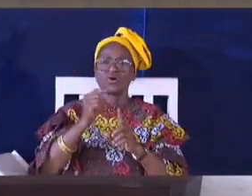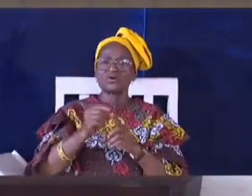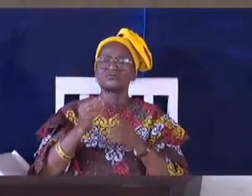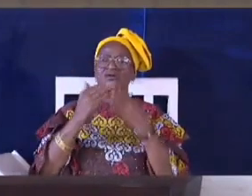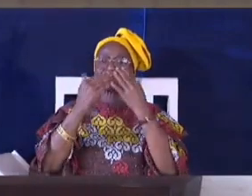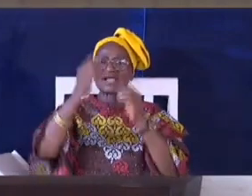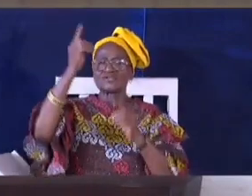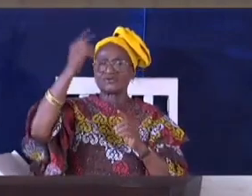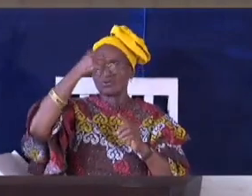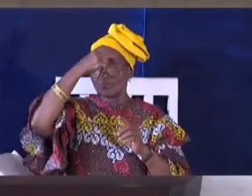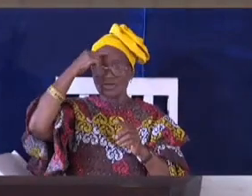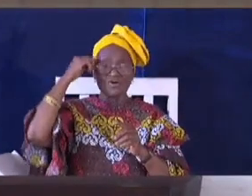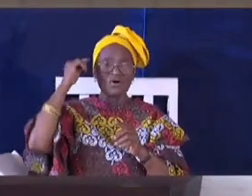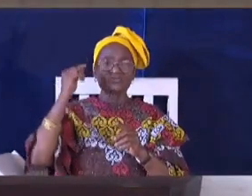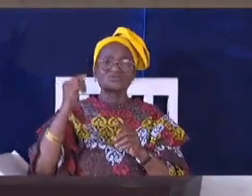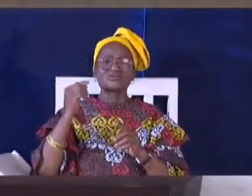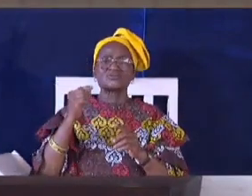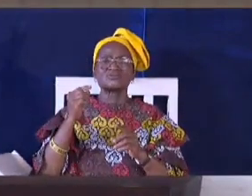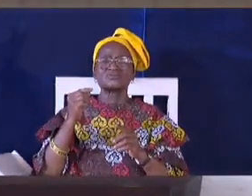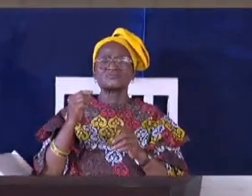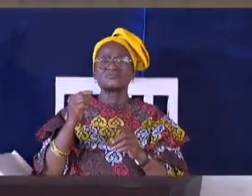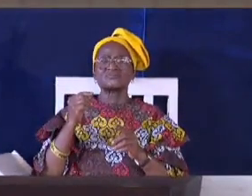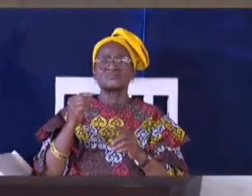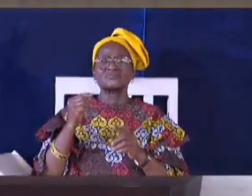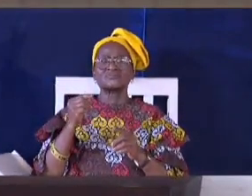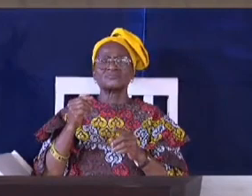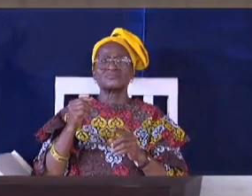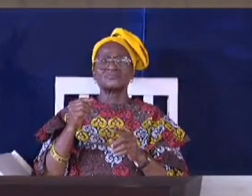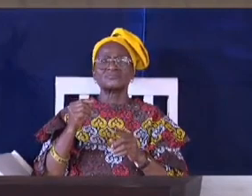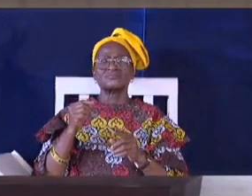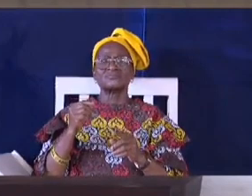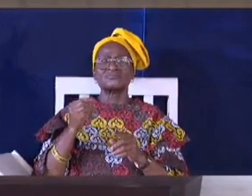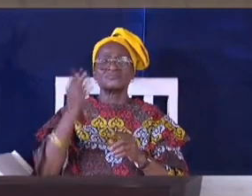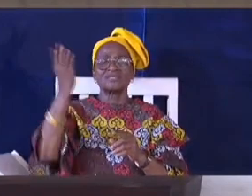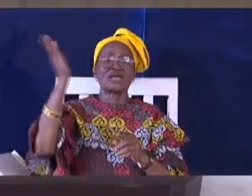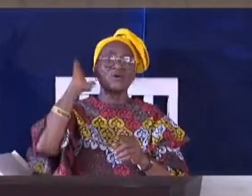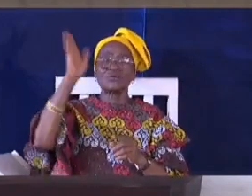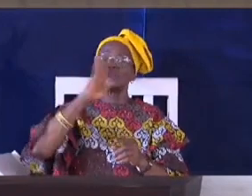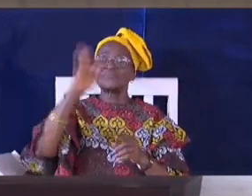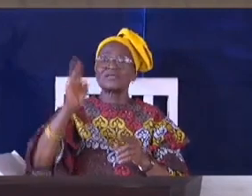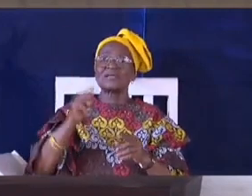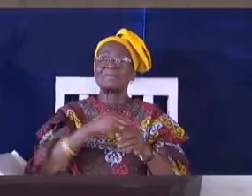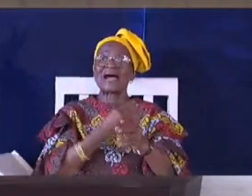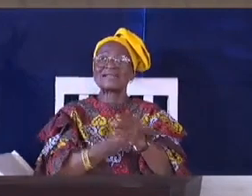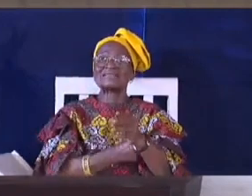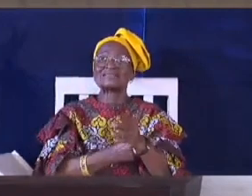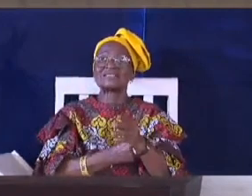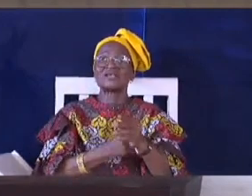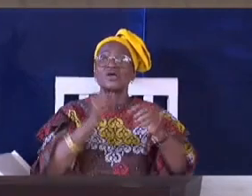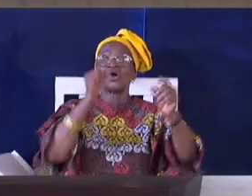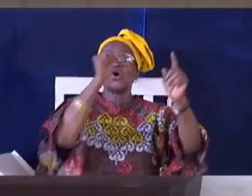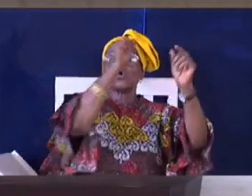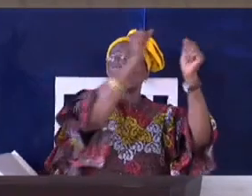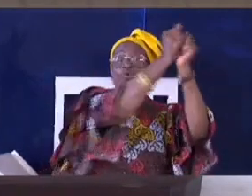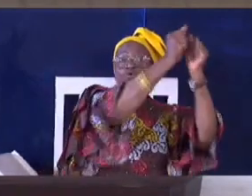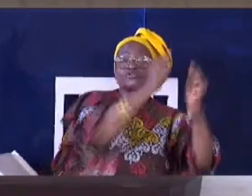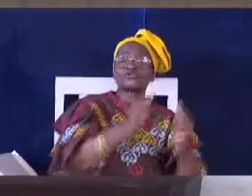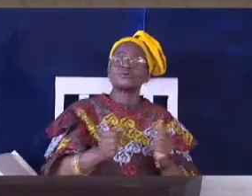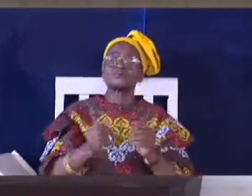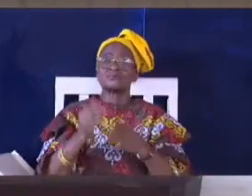Thank you because there's about to be a mighty collision between you and our problems.